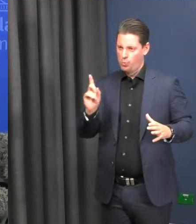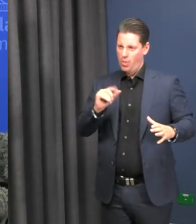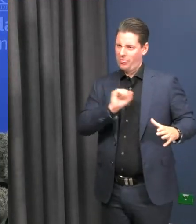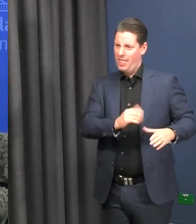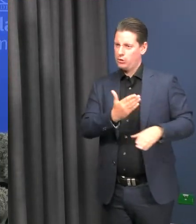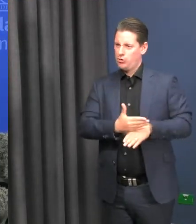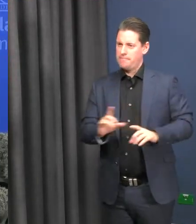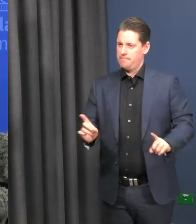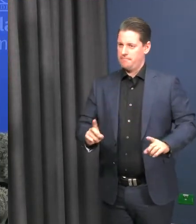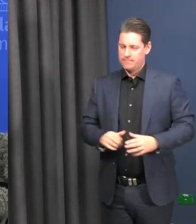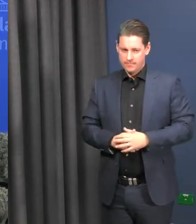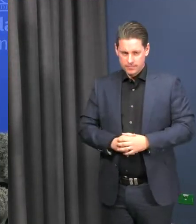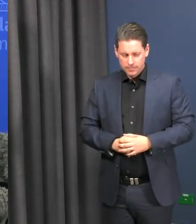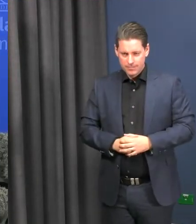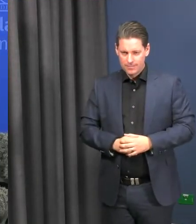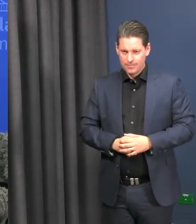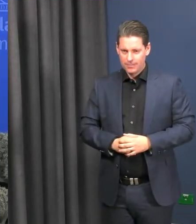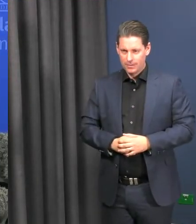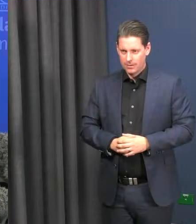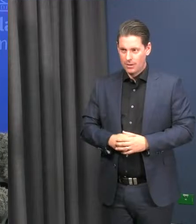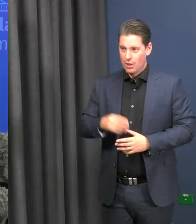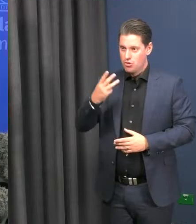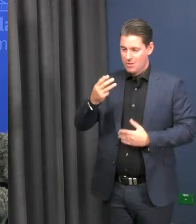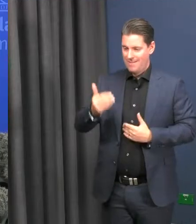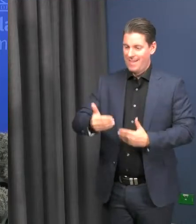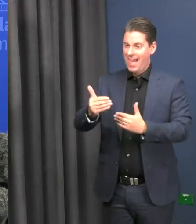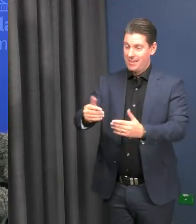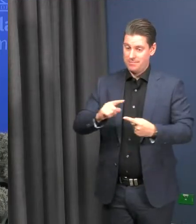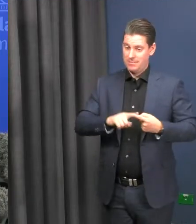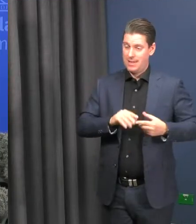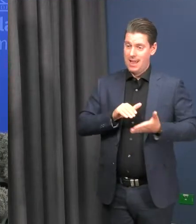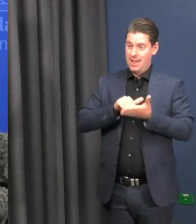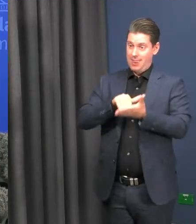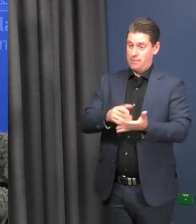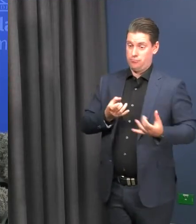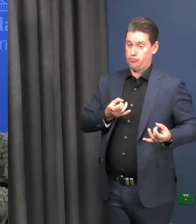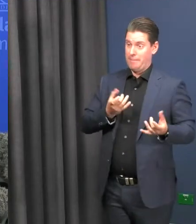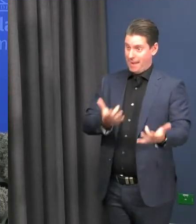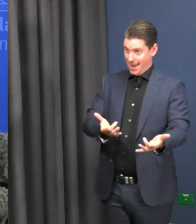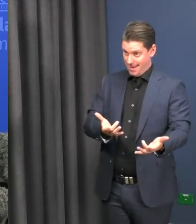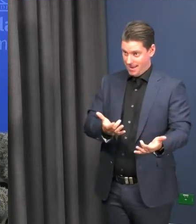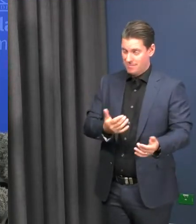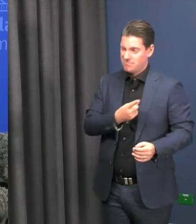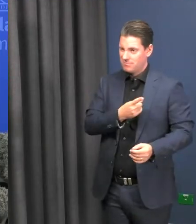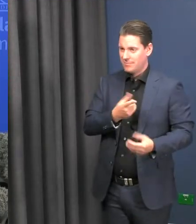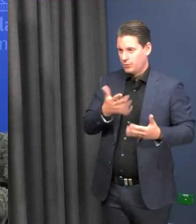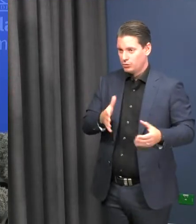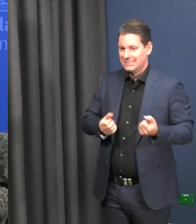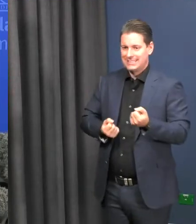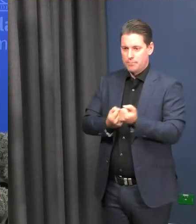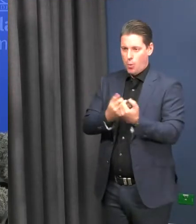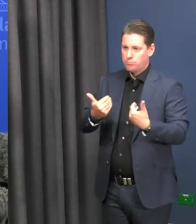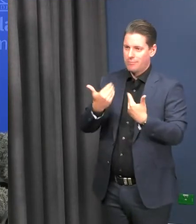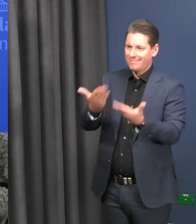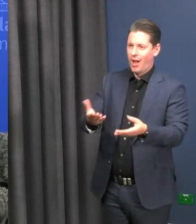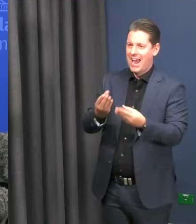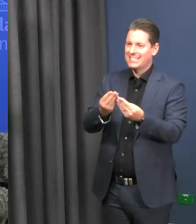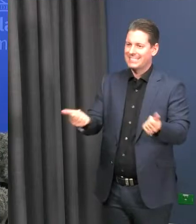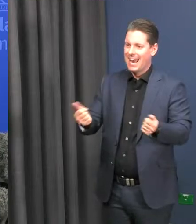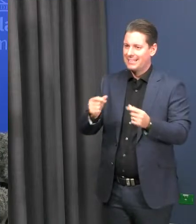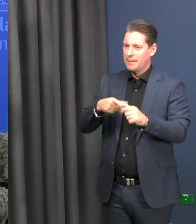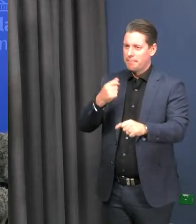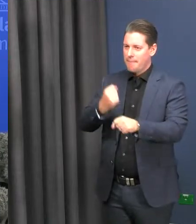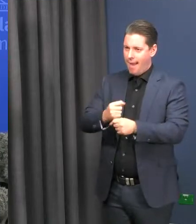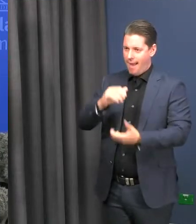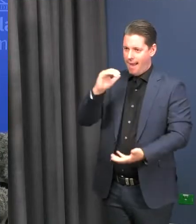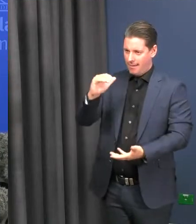of days? 3 phases, essentially preparedness. The ADF have already helped with the provision of sandbags